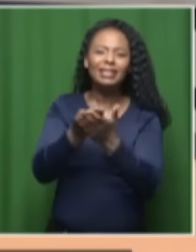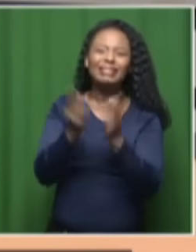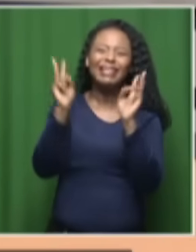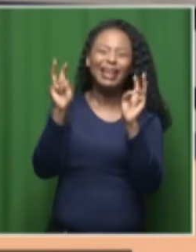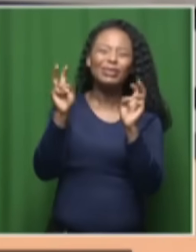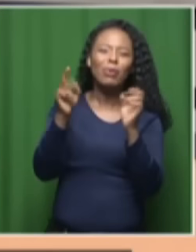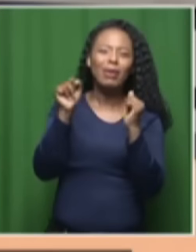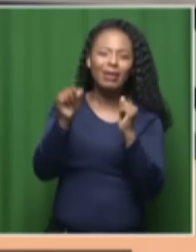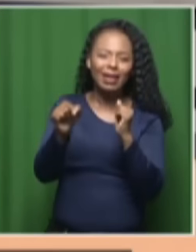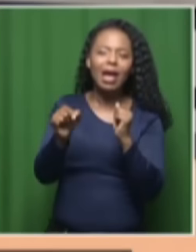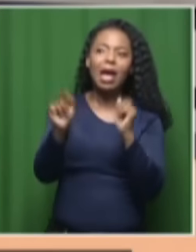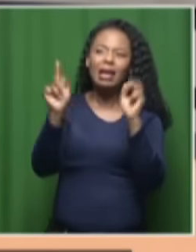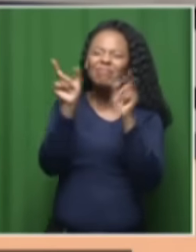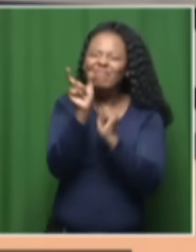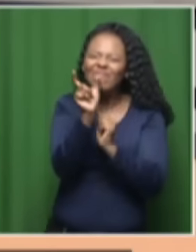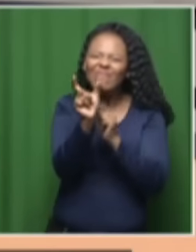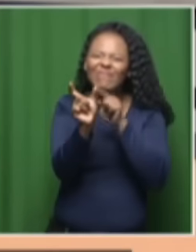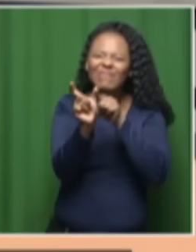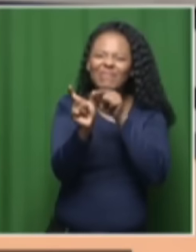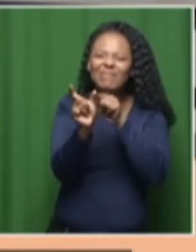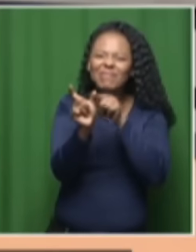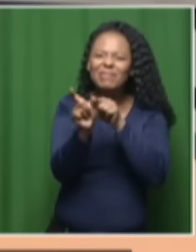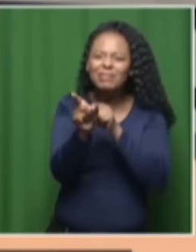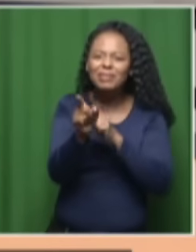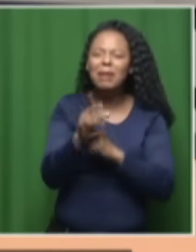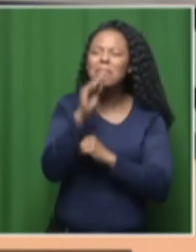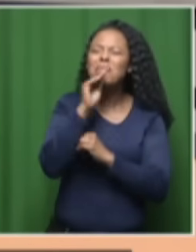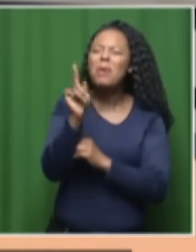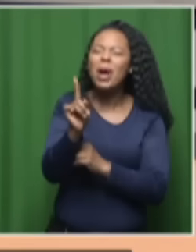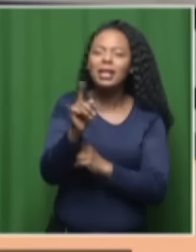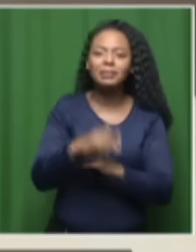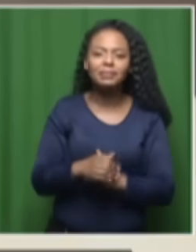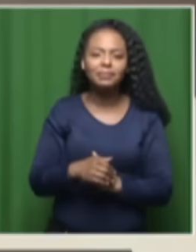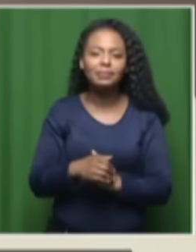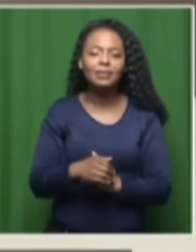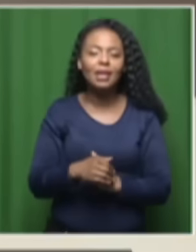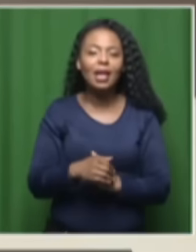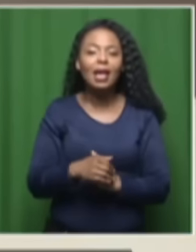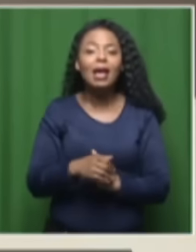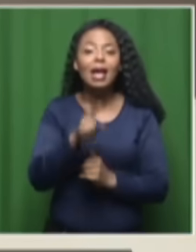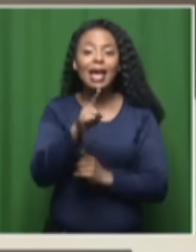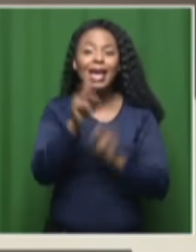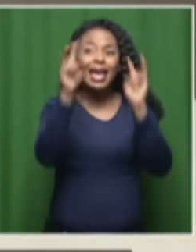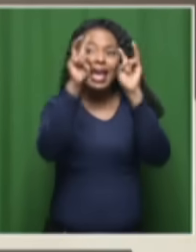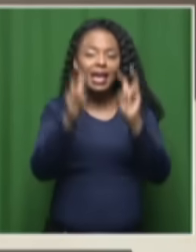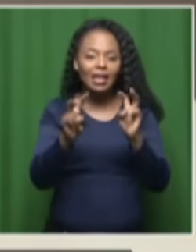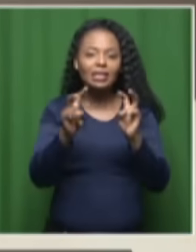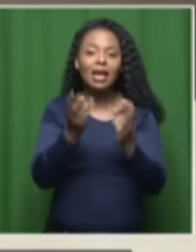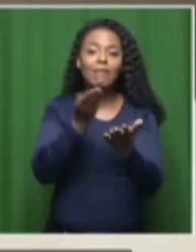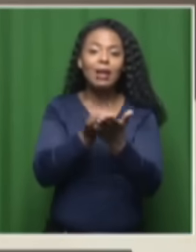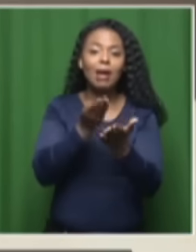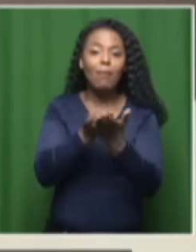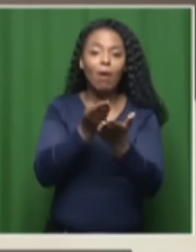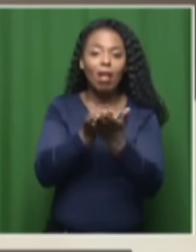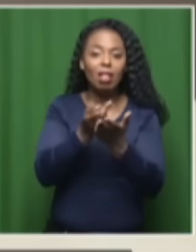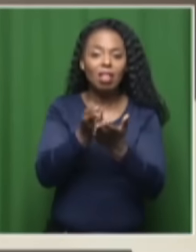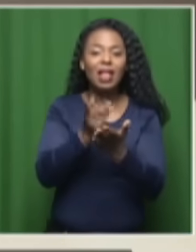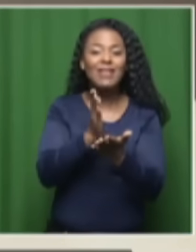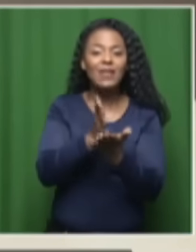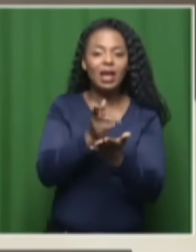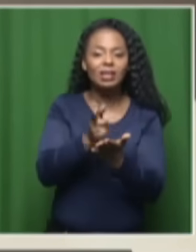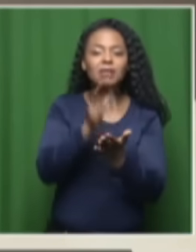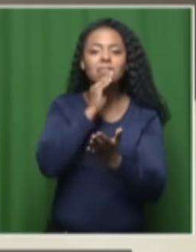just start with the definition of what that actually means. Energy availability factor says if you've got